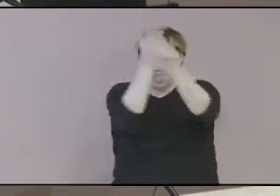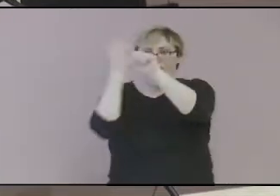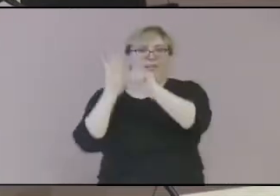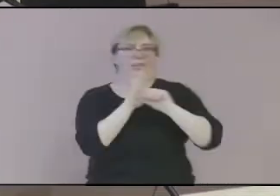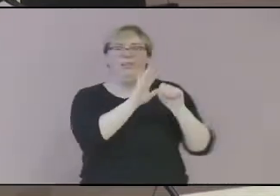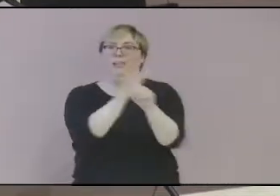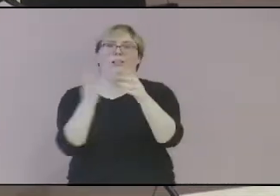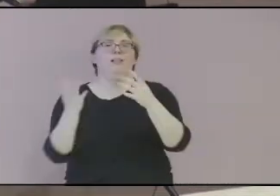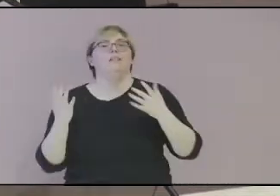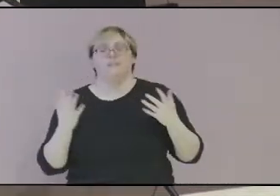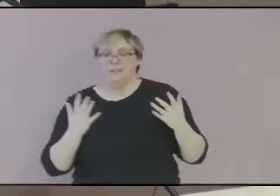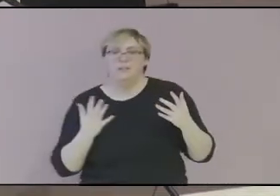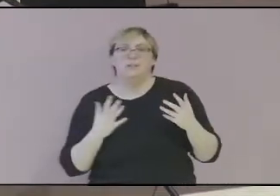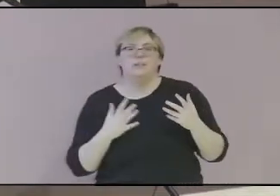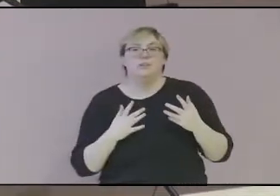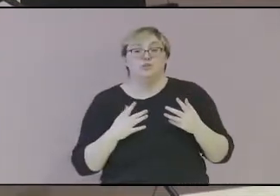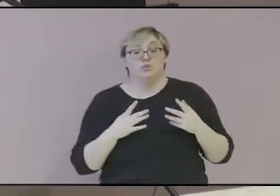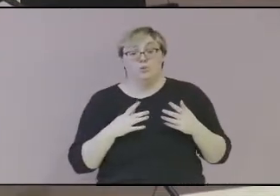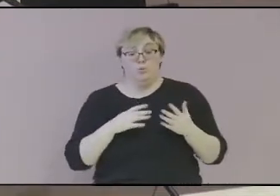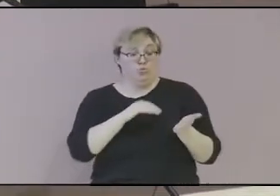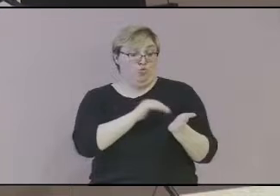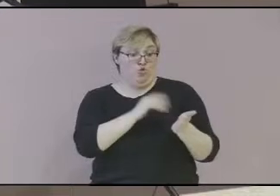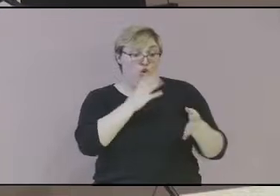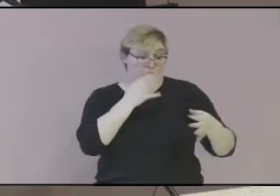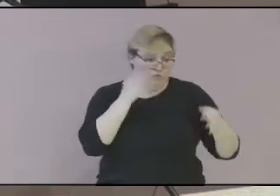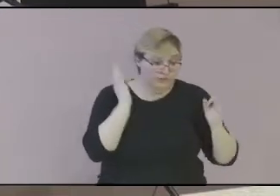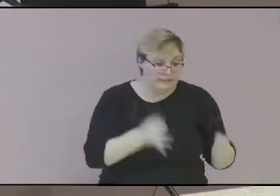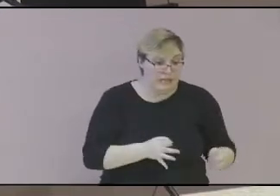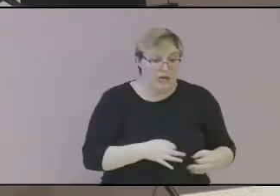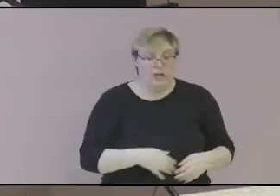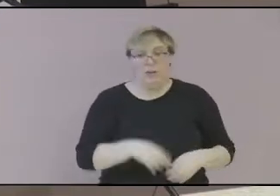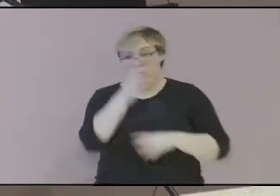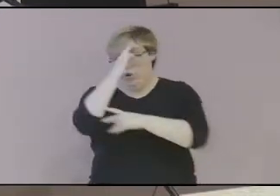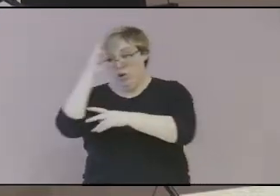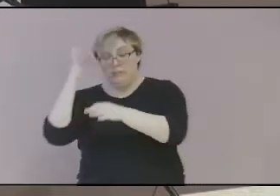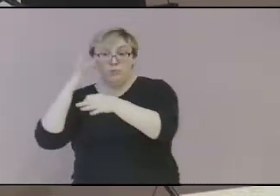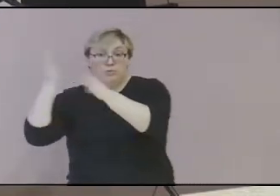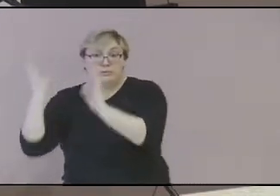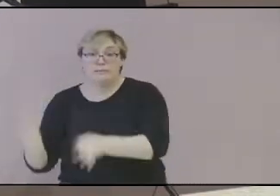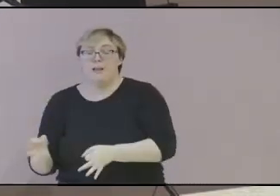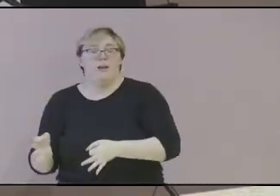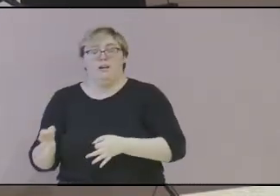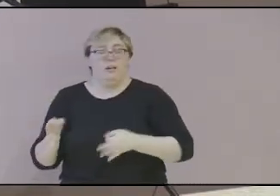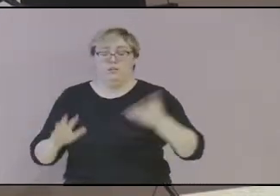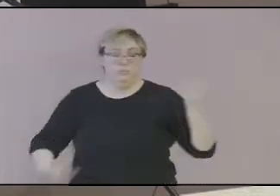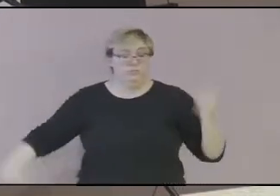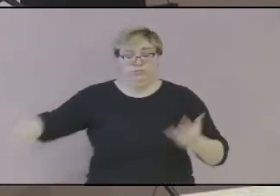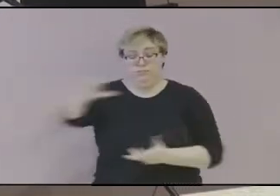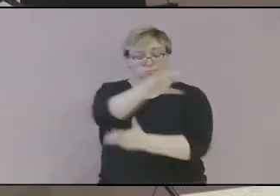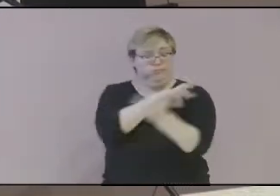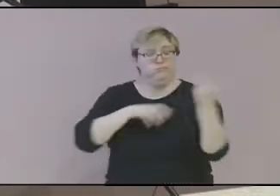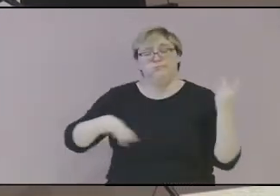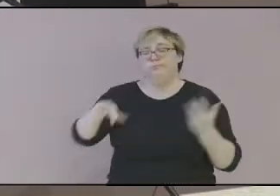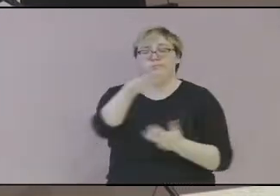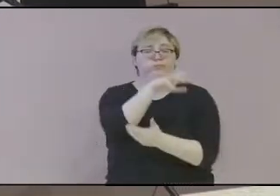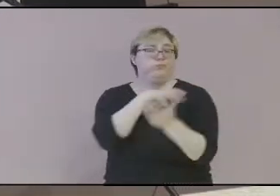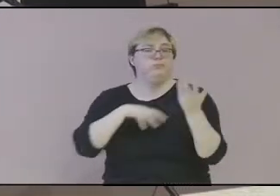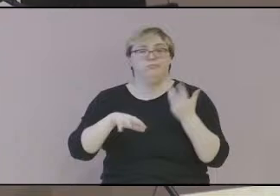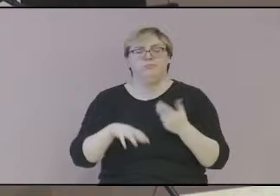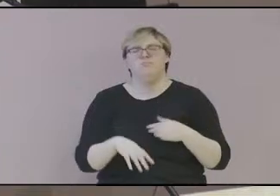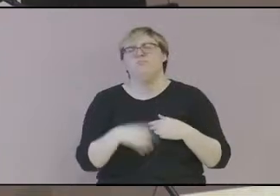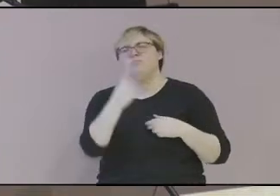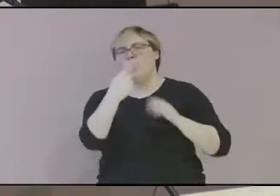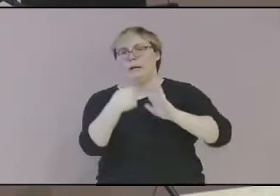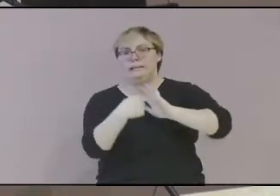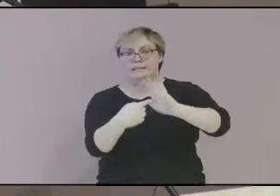hoc protocols or using the New York protocols. At this time, I'll just give you one example in the interest of time. One physician told me